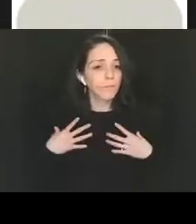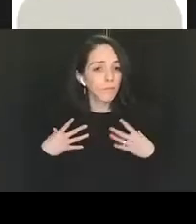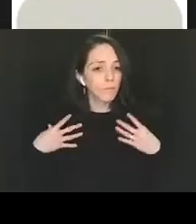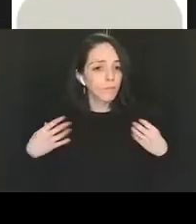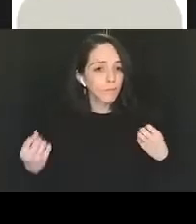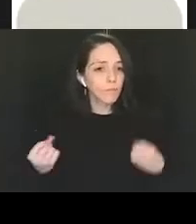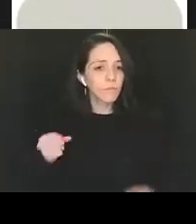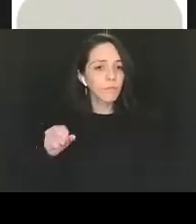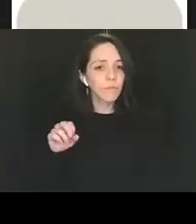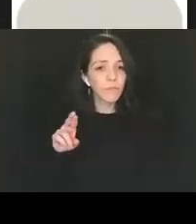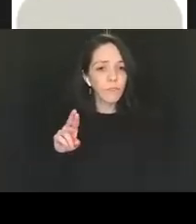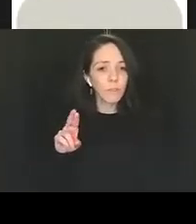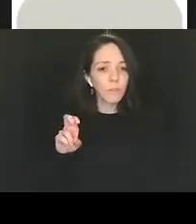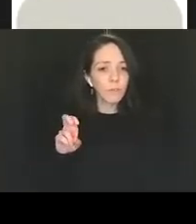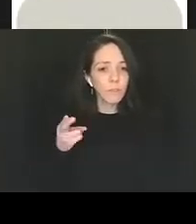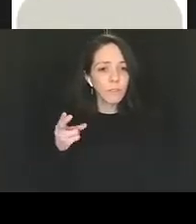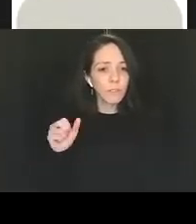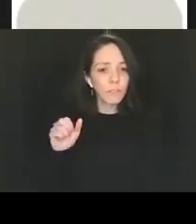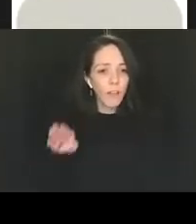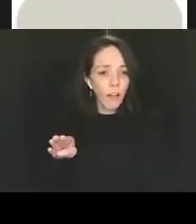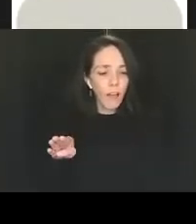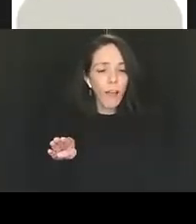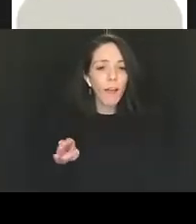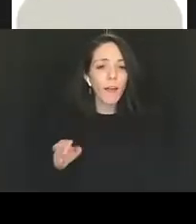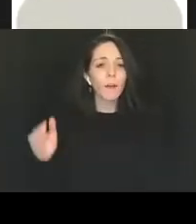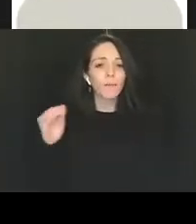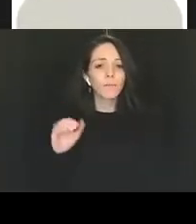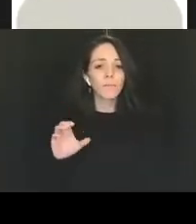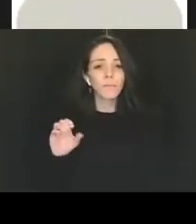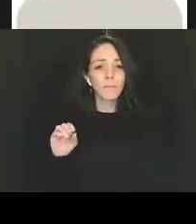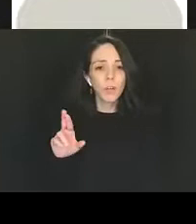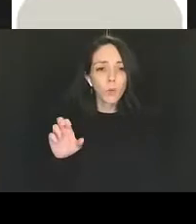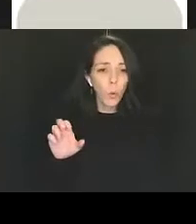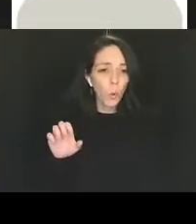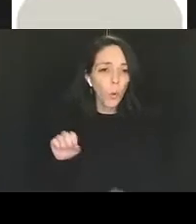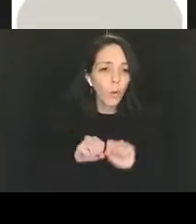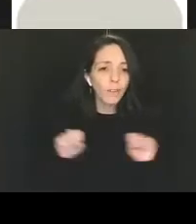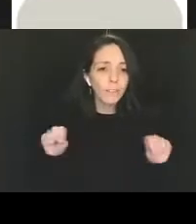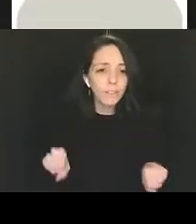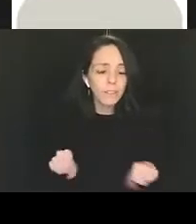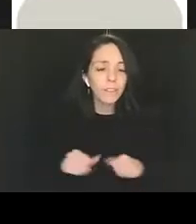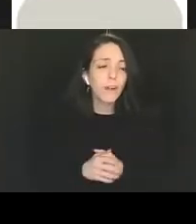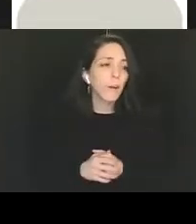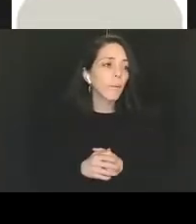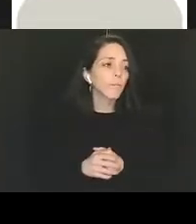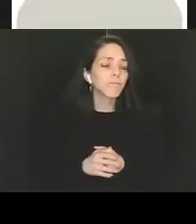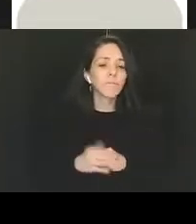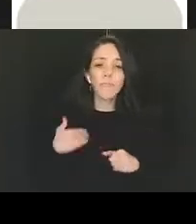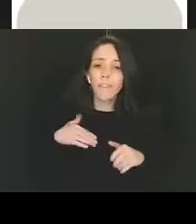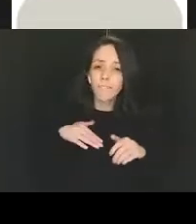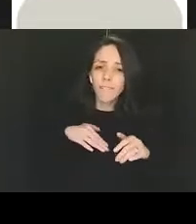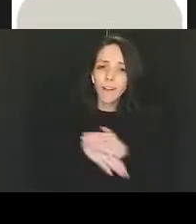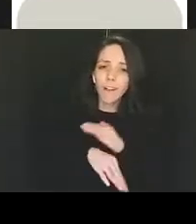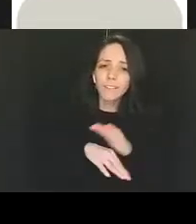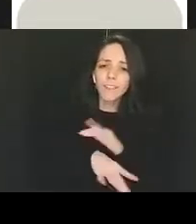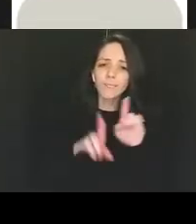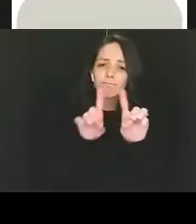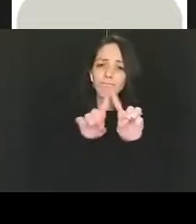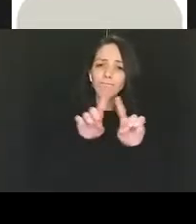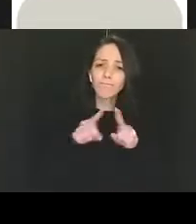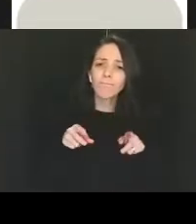rehabilitation in the court system, to access to lots of opportunities that enable people